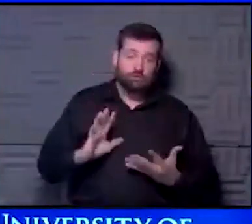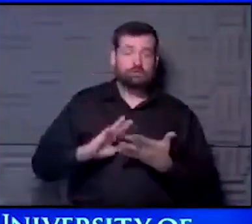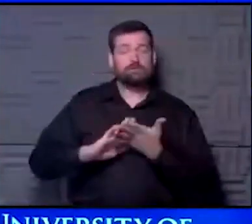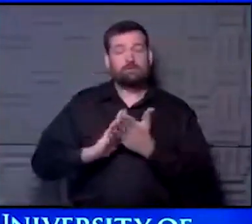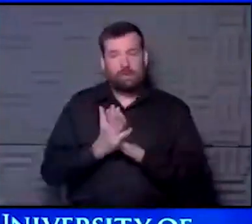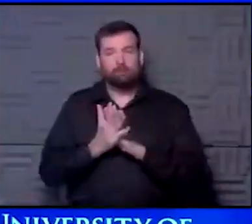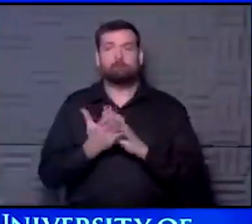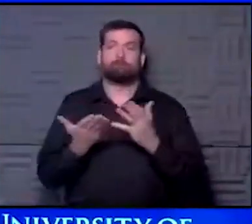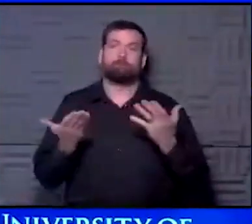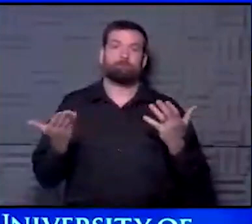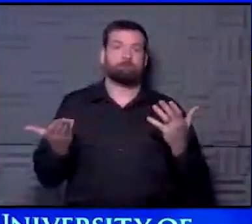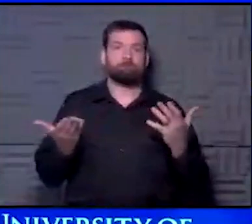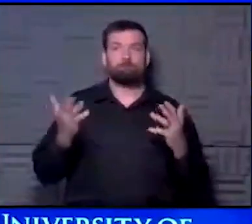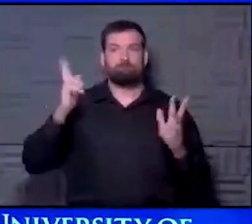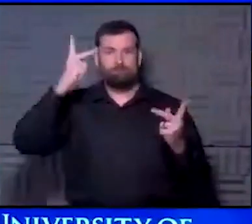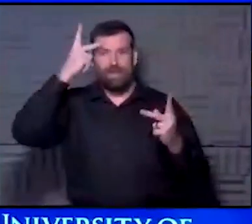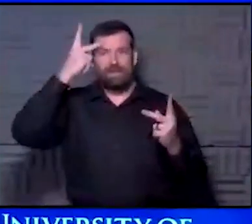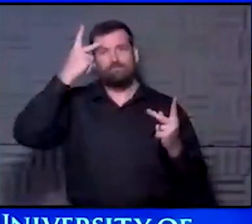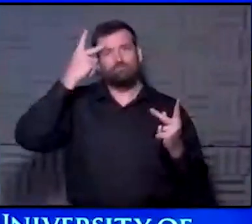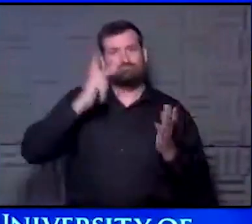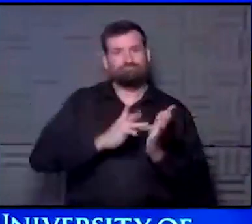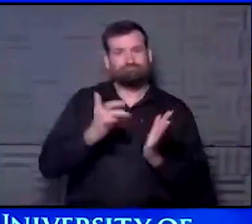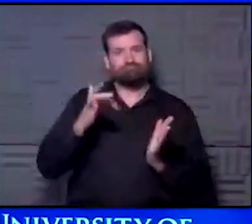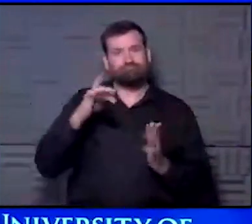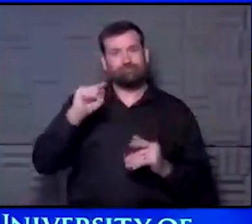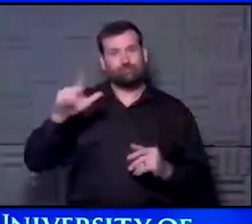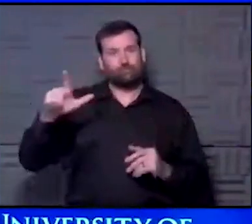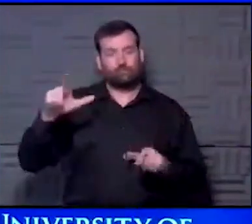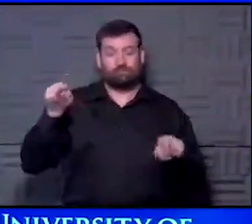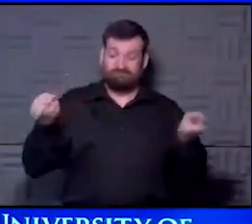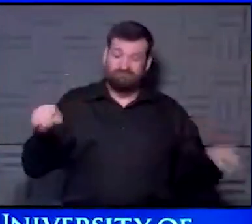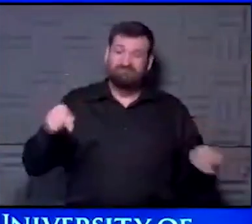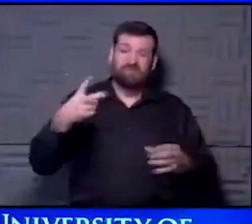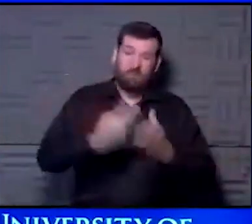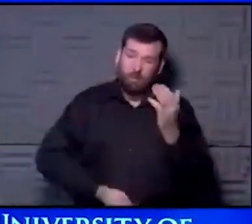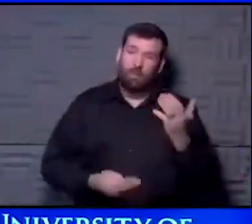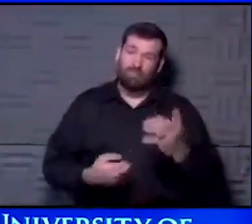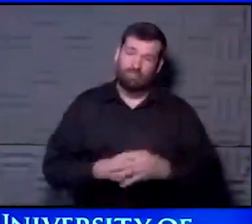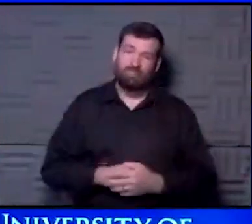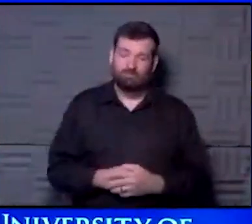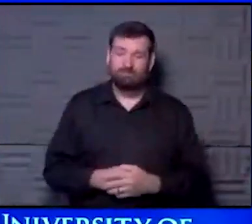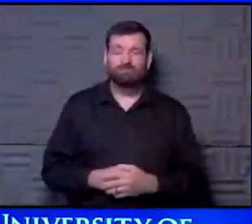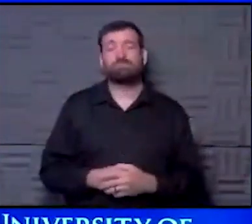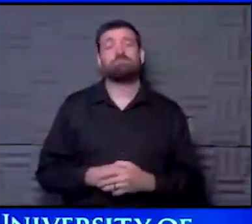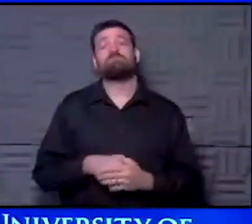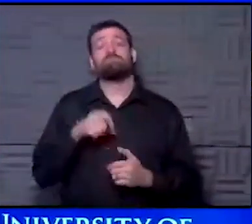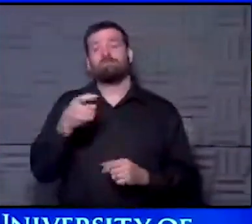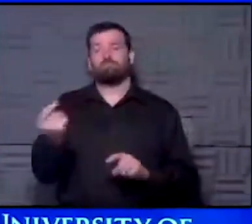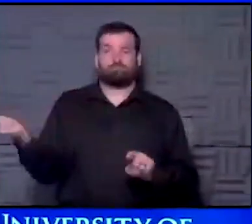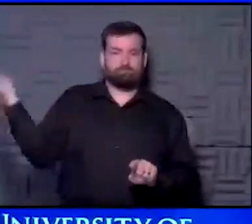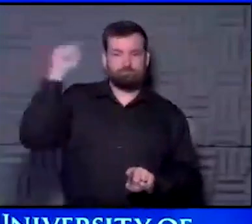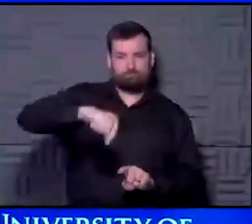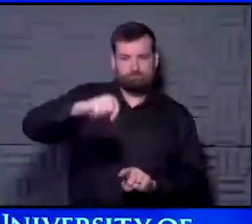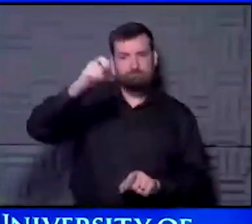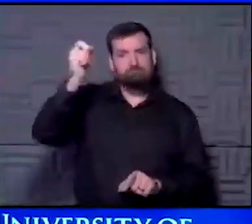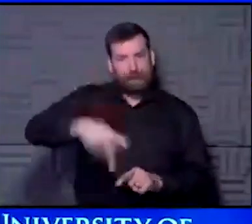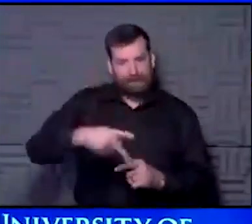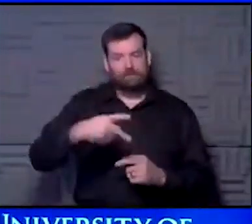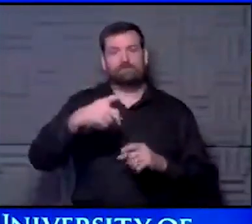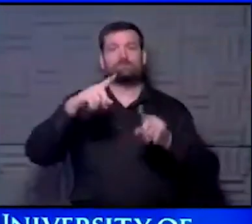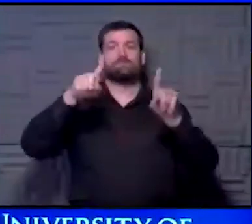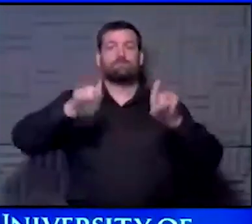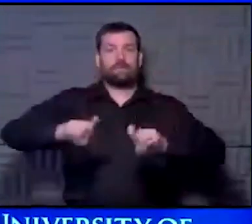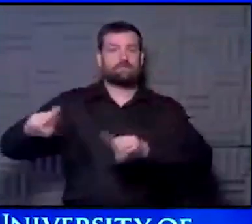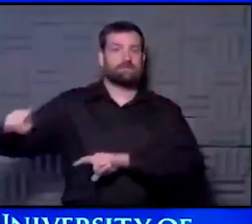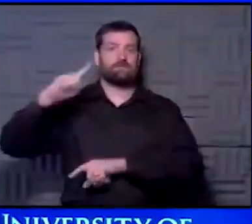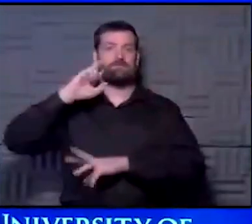of a political tool on both sides of the aisle. So I think what we have to do is return to its roots. And the roots are we do testing in